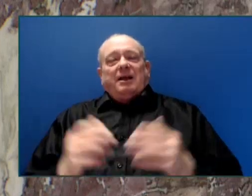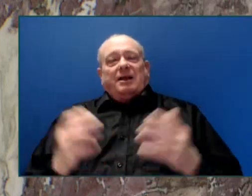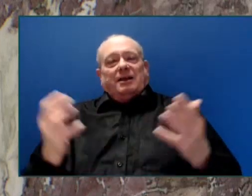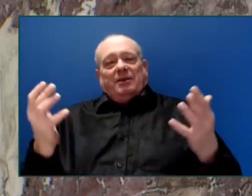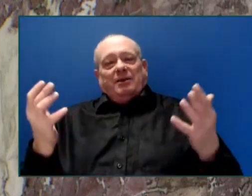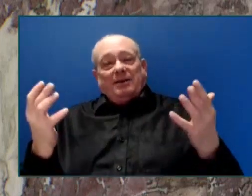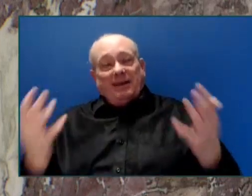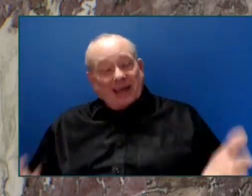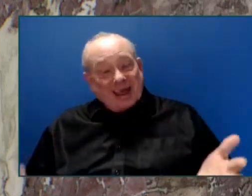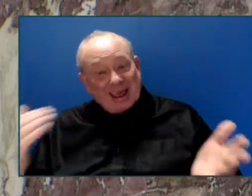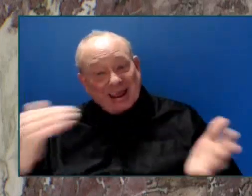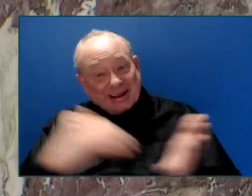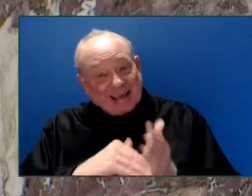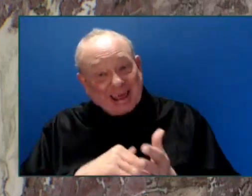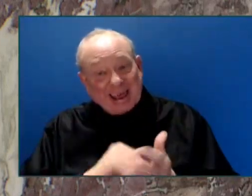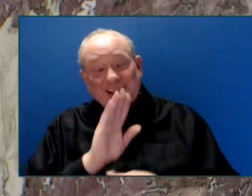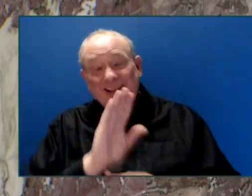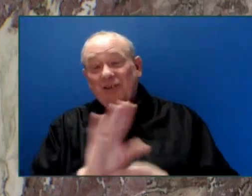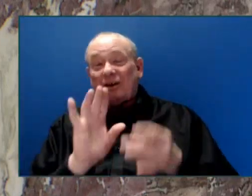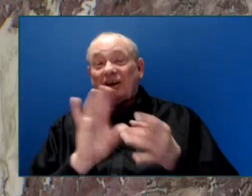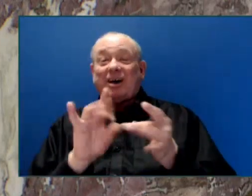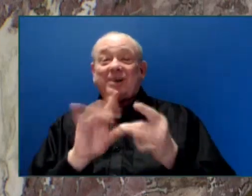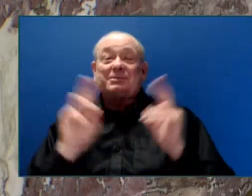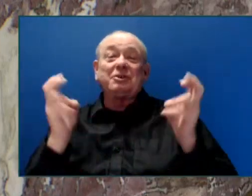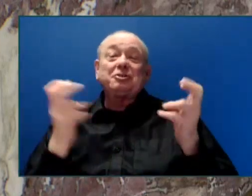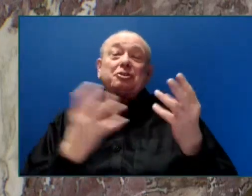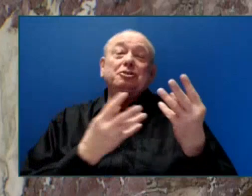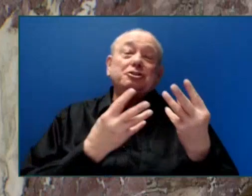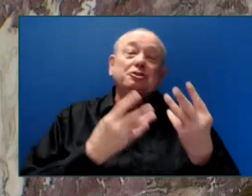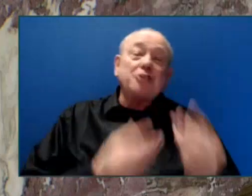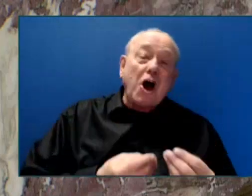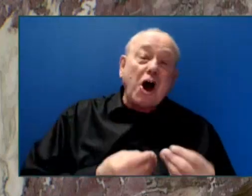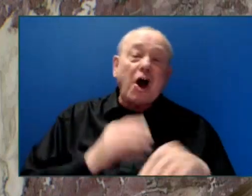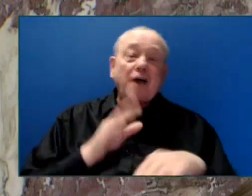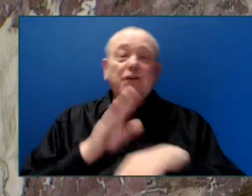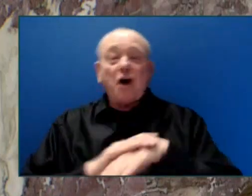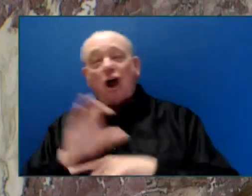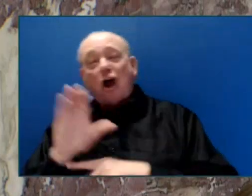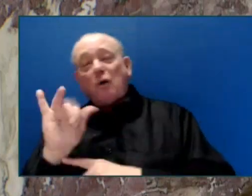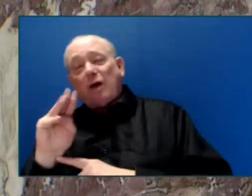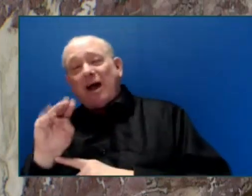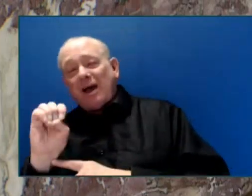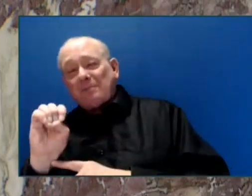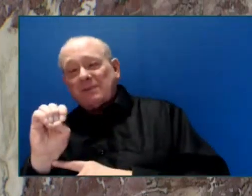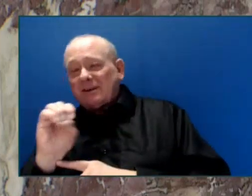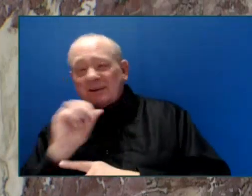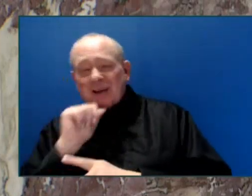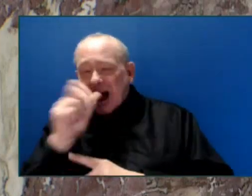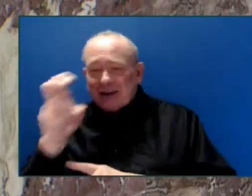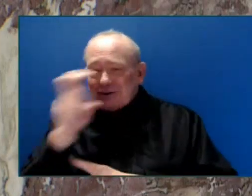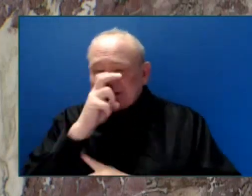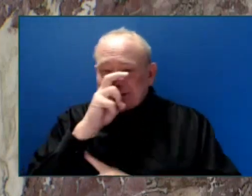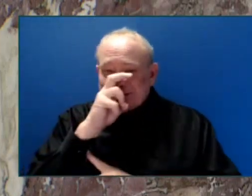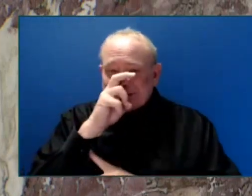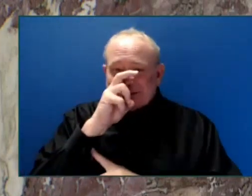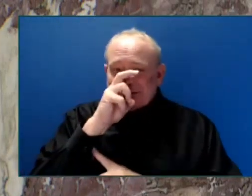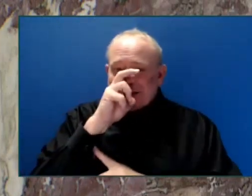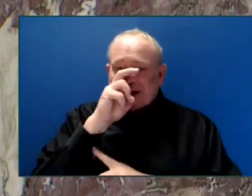of soft-on-crime policies because nothing could be further from the truth.